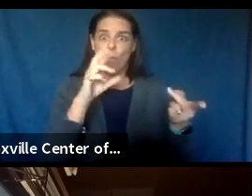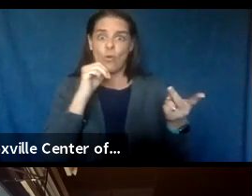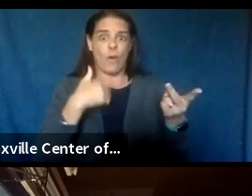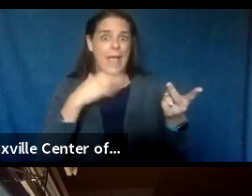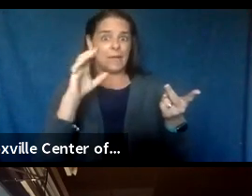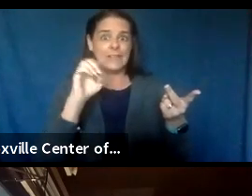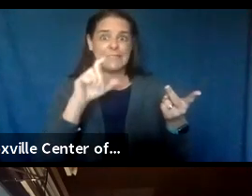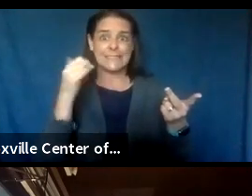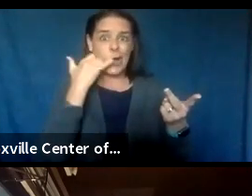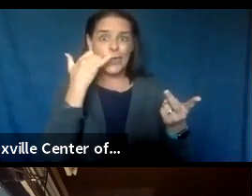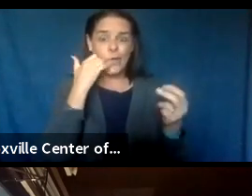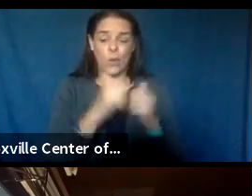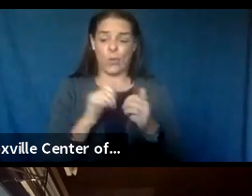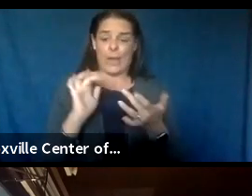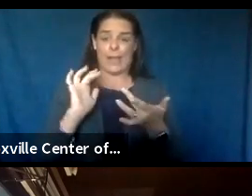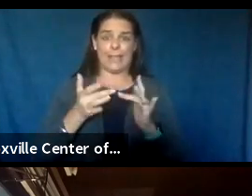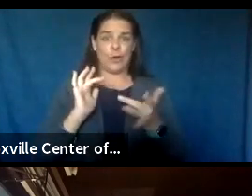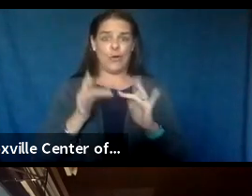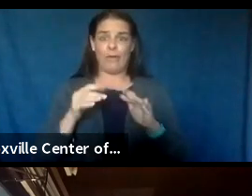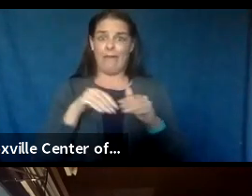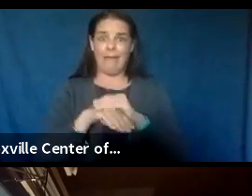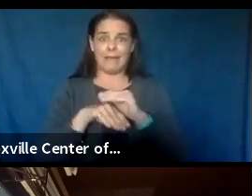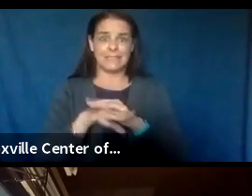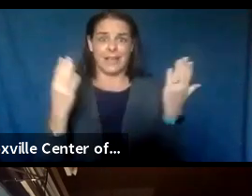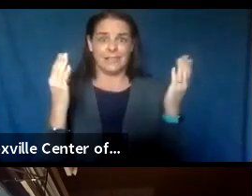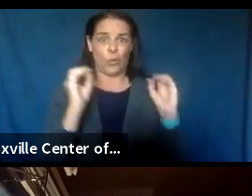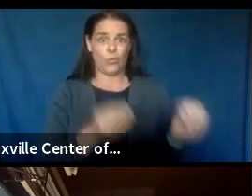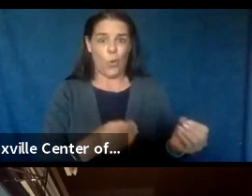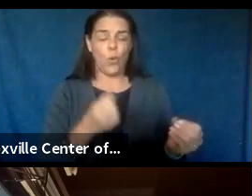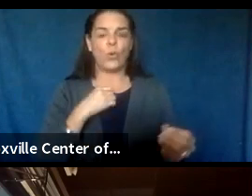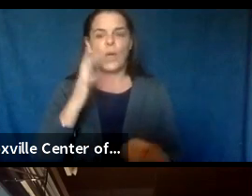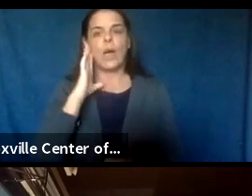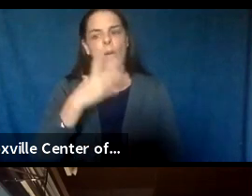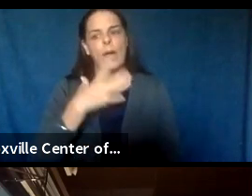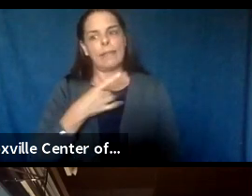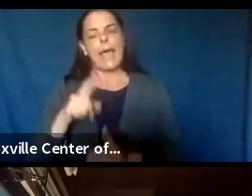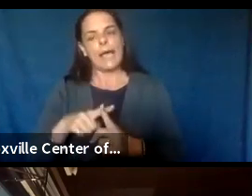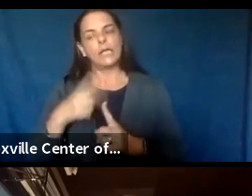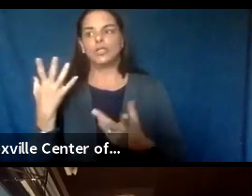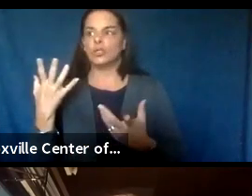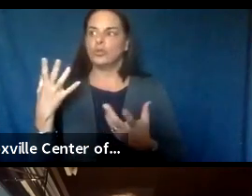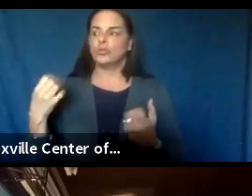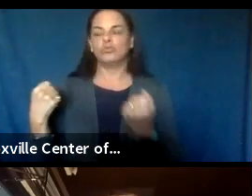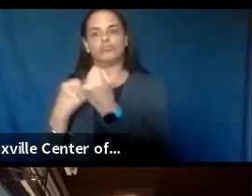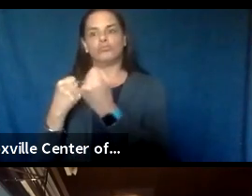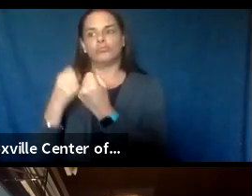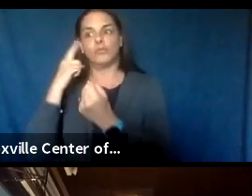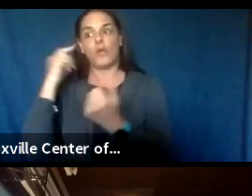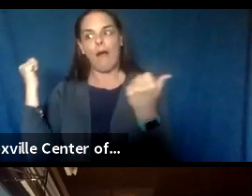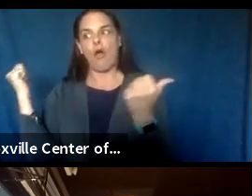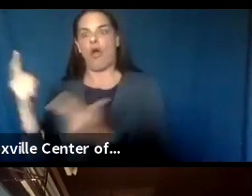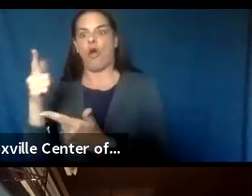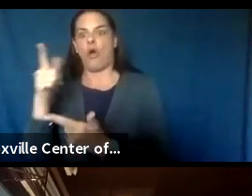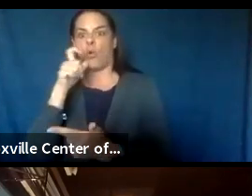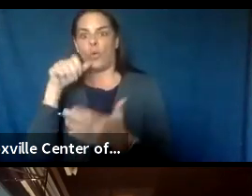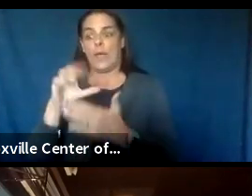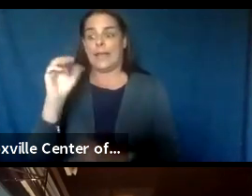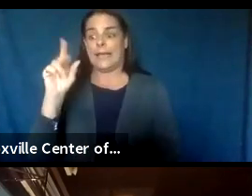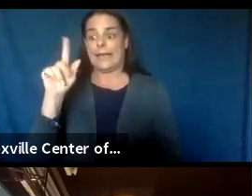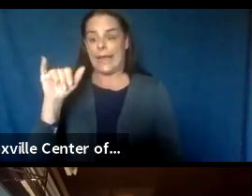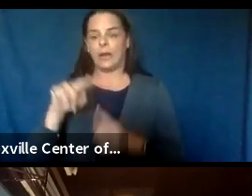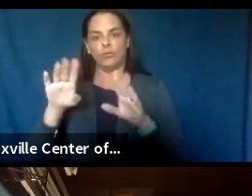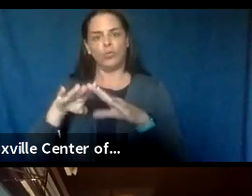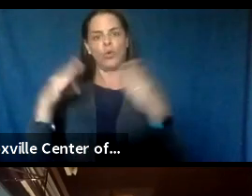that has internet access. And so I would like to lobby on behalf of everybody in the county for that